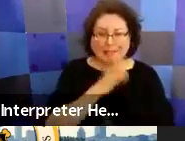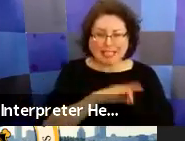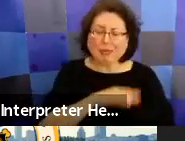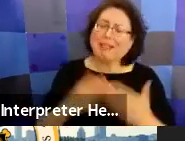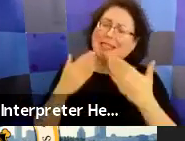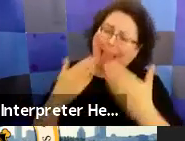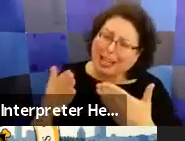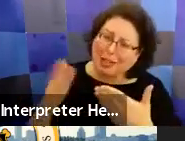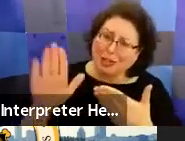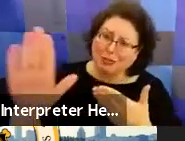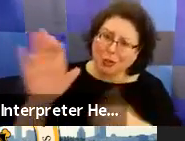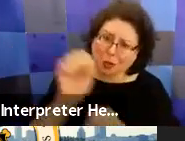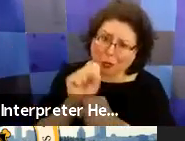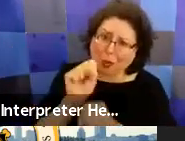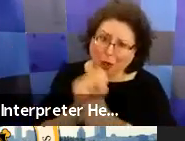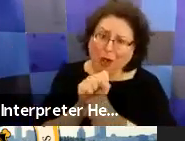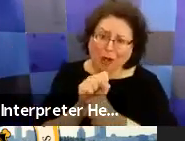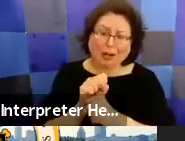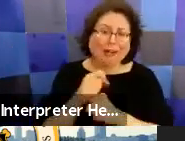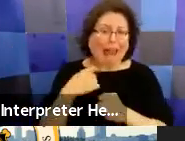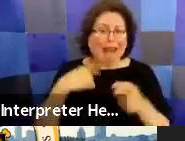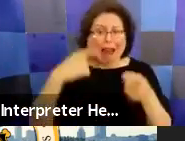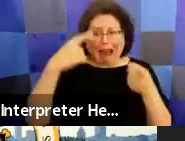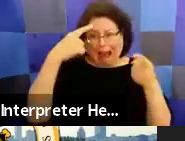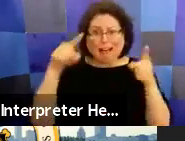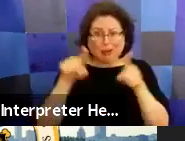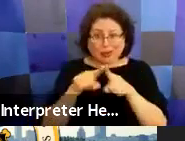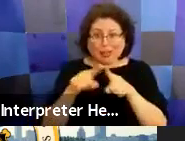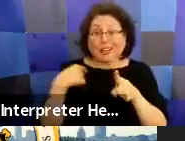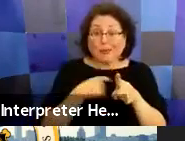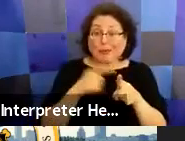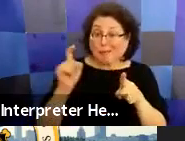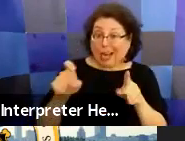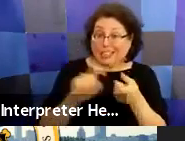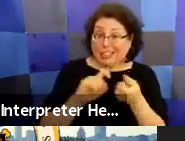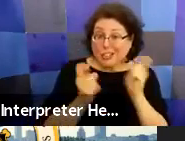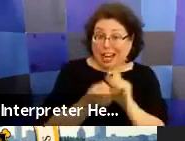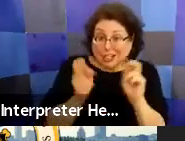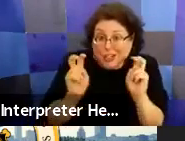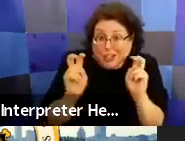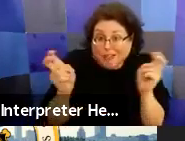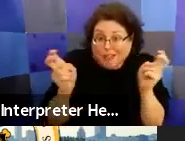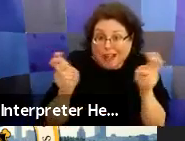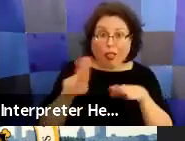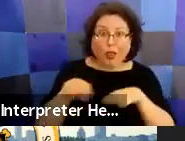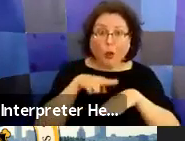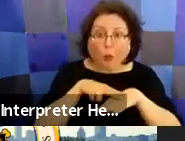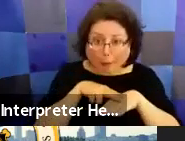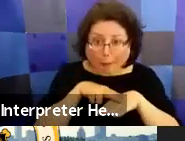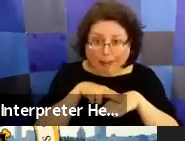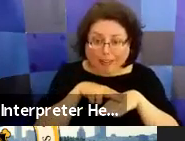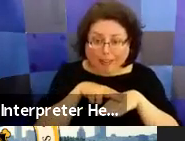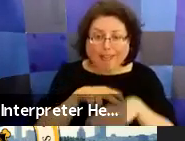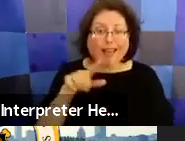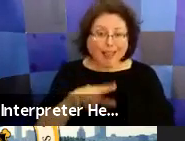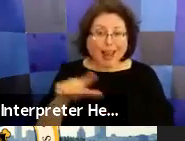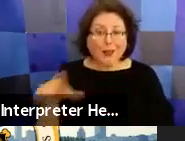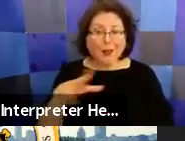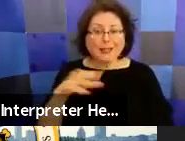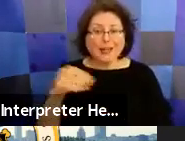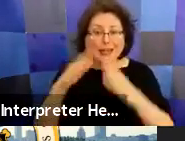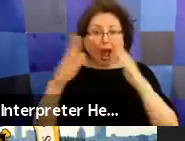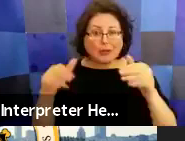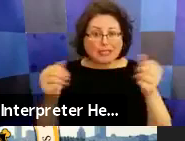work. I do agree that we need to change the norm in that landlords and housing